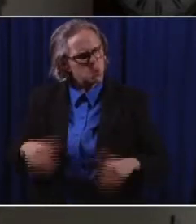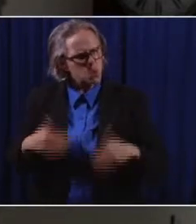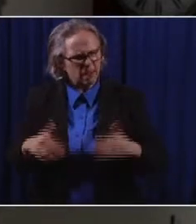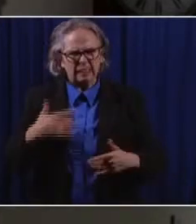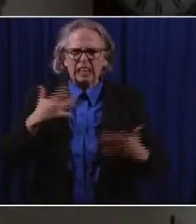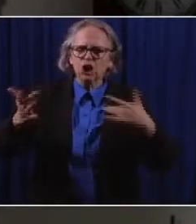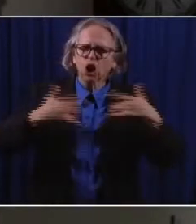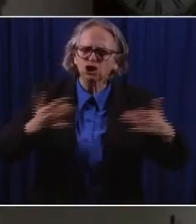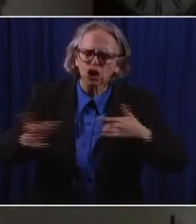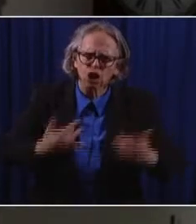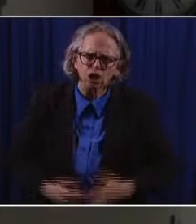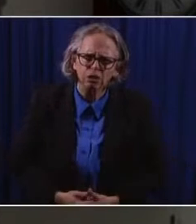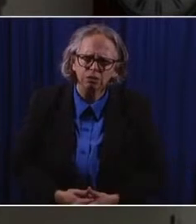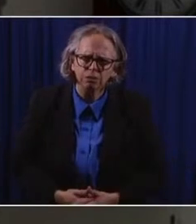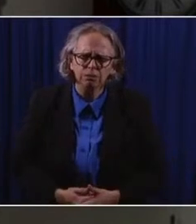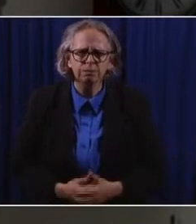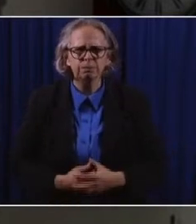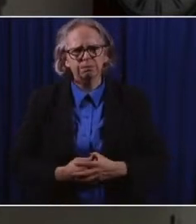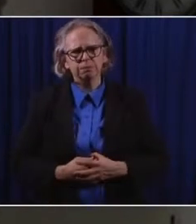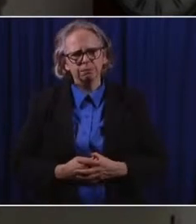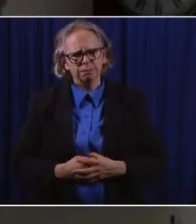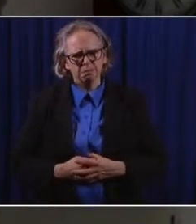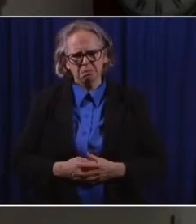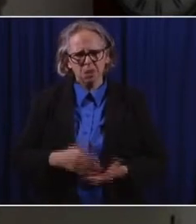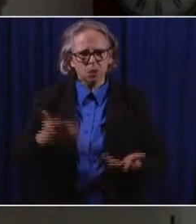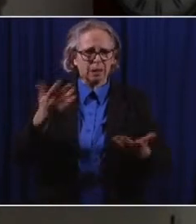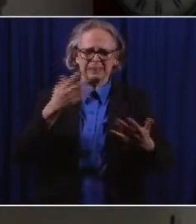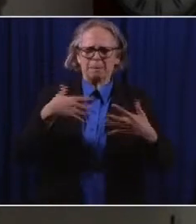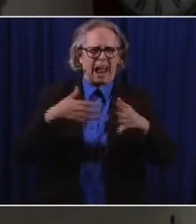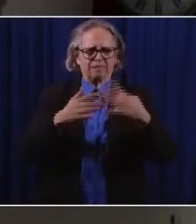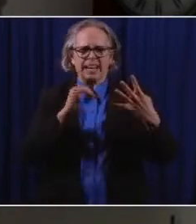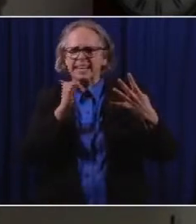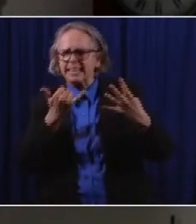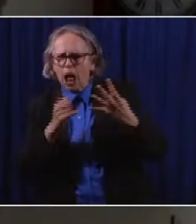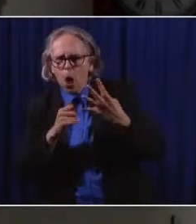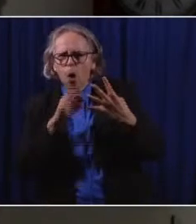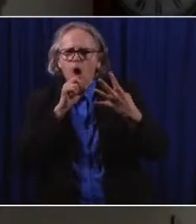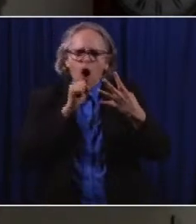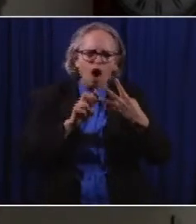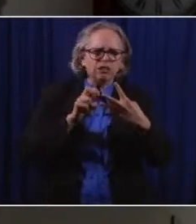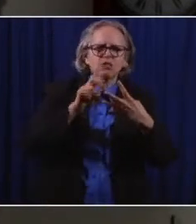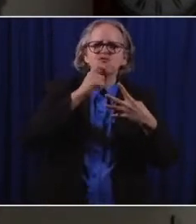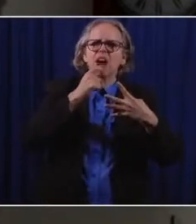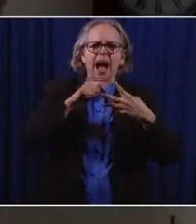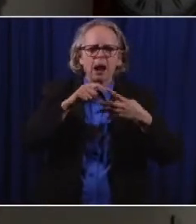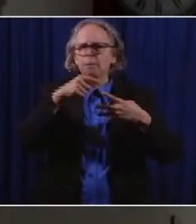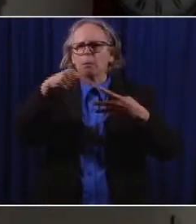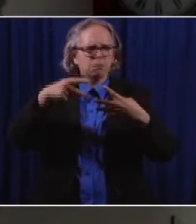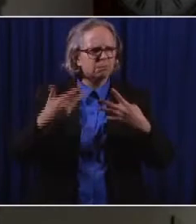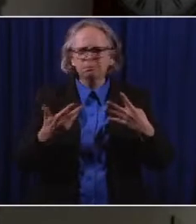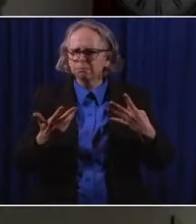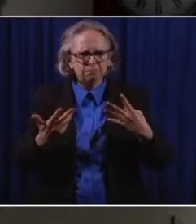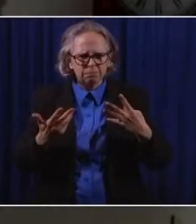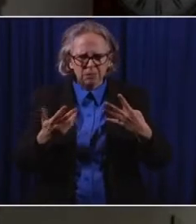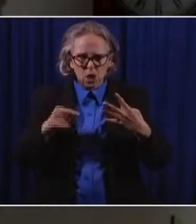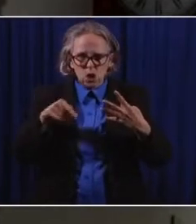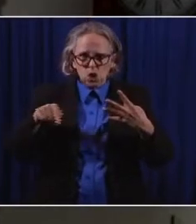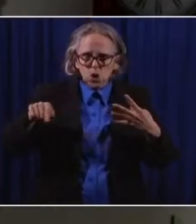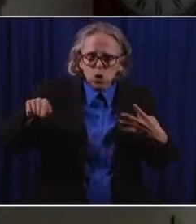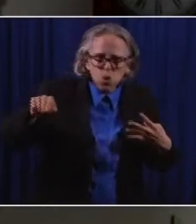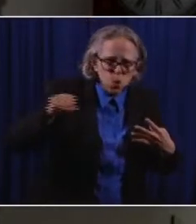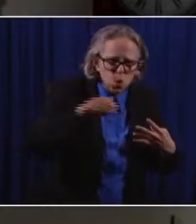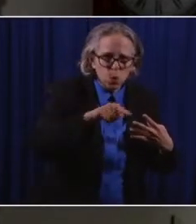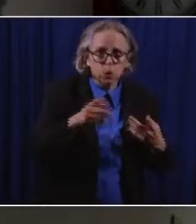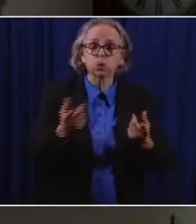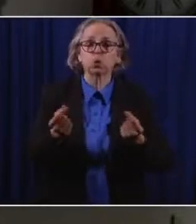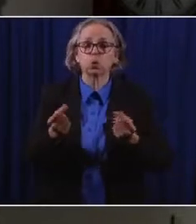in a yellow county or an orange county or a red county, probably if you talk to health officials, the advice is going to be the